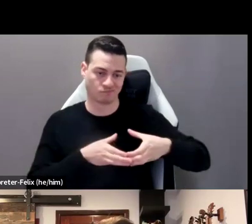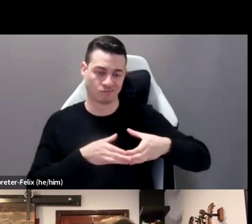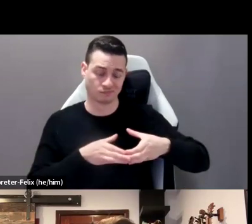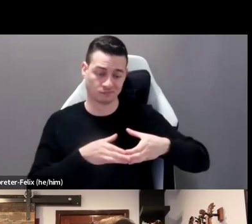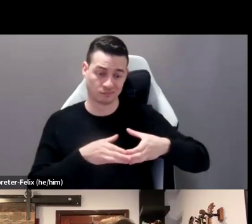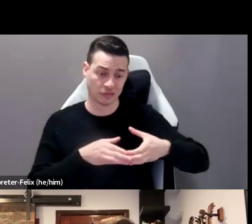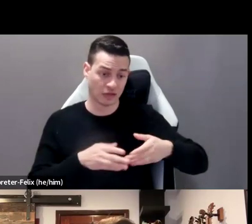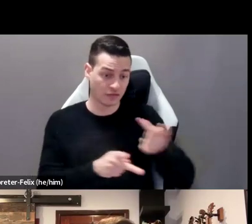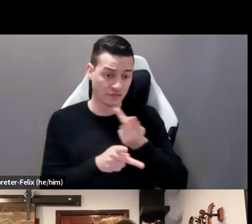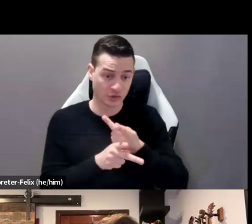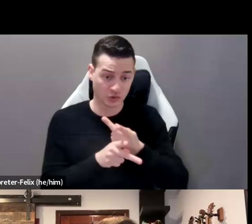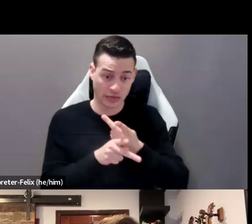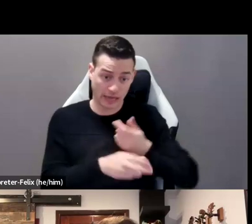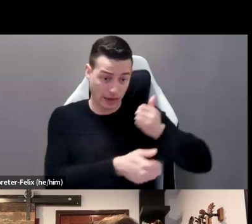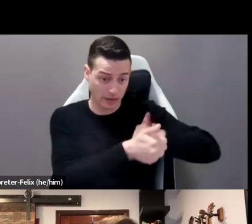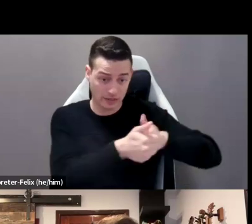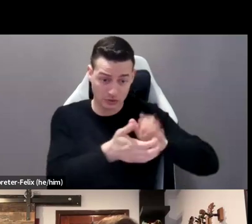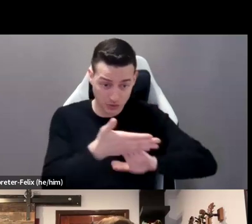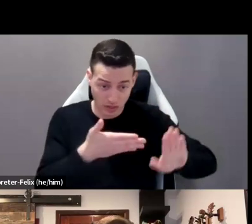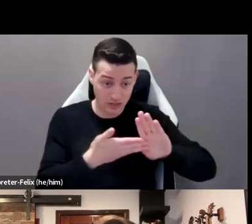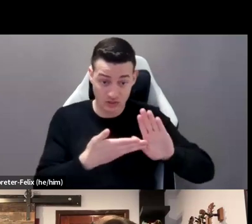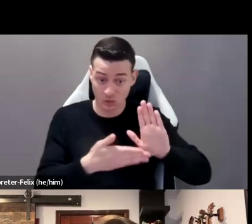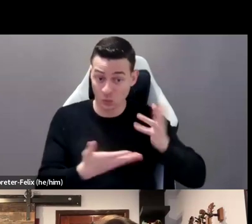rather than try to rewrite it as it's something new.